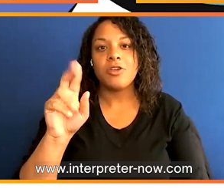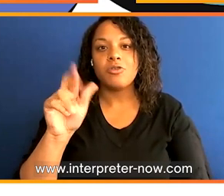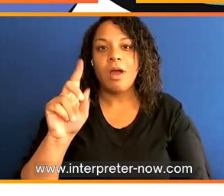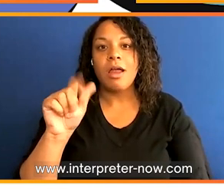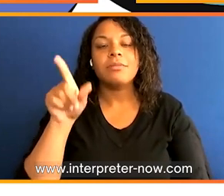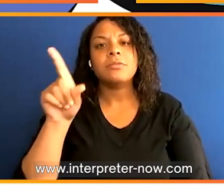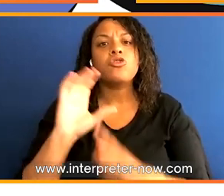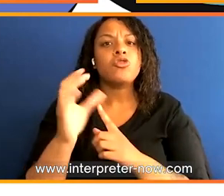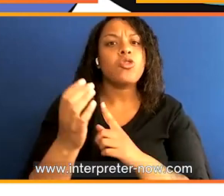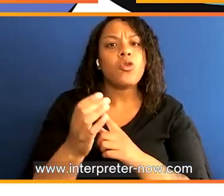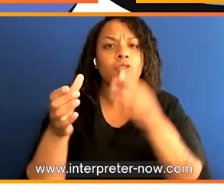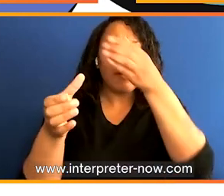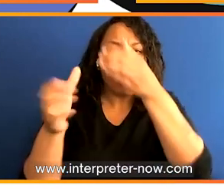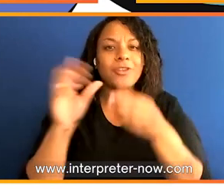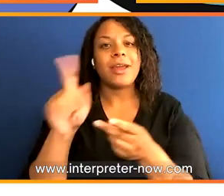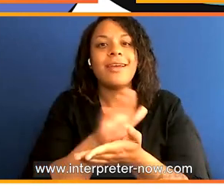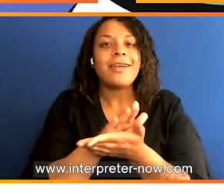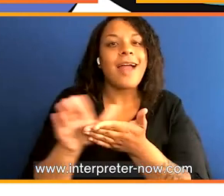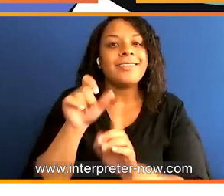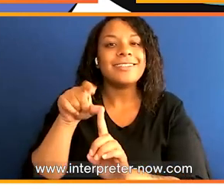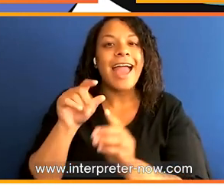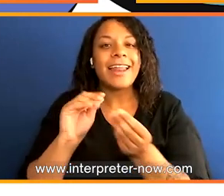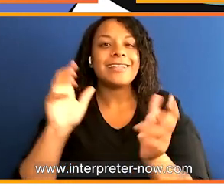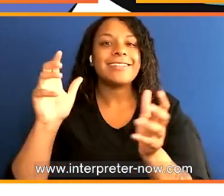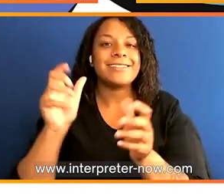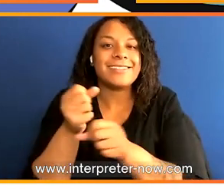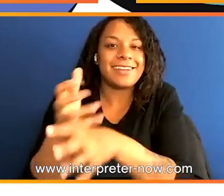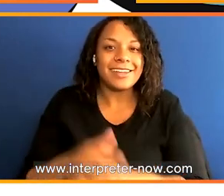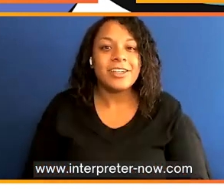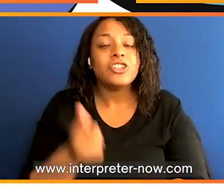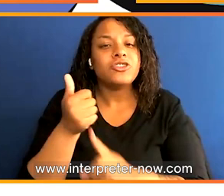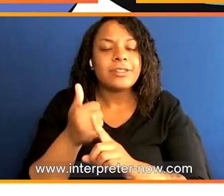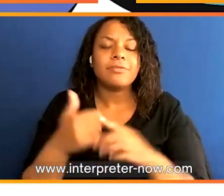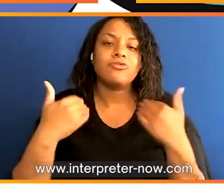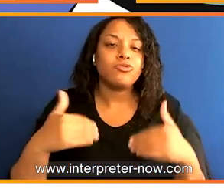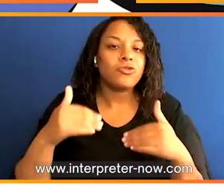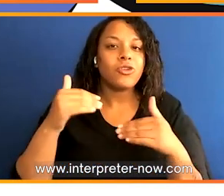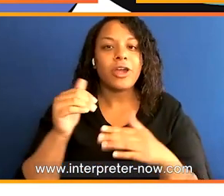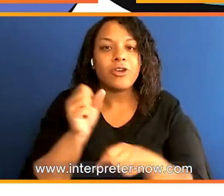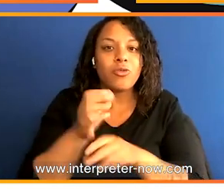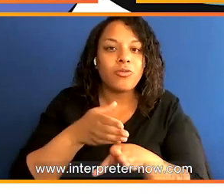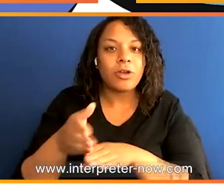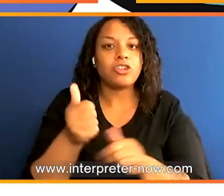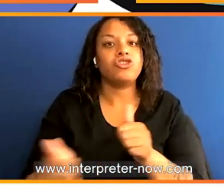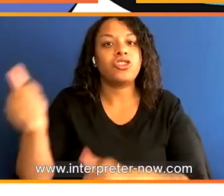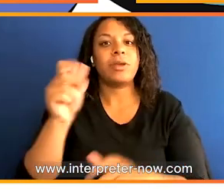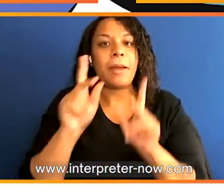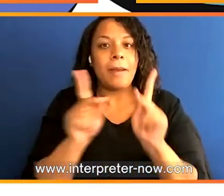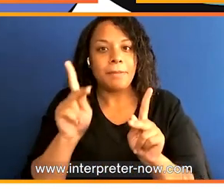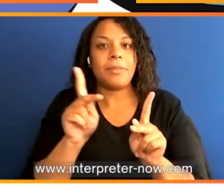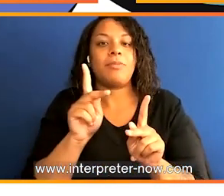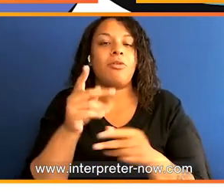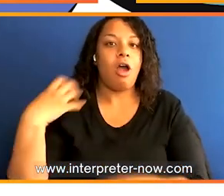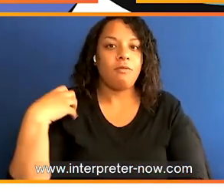culture master and kindness catalyst. She's had an incredible career as a chief people officer with 25 years